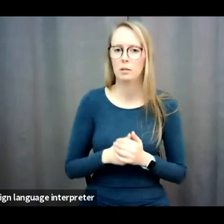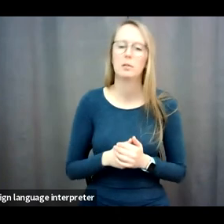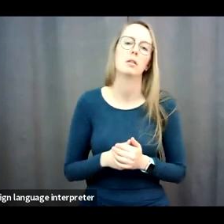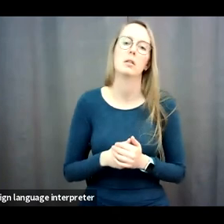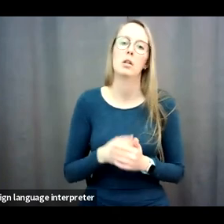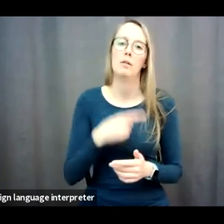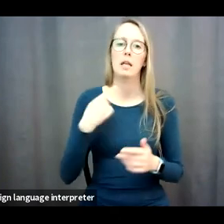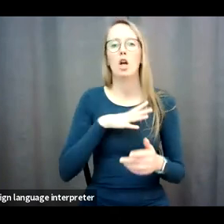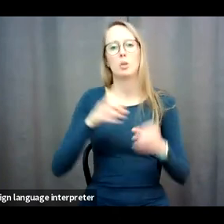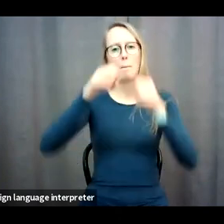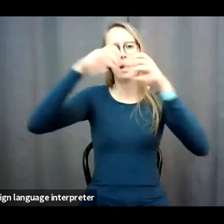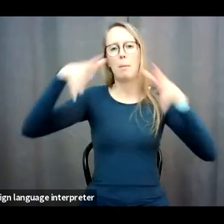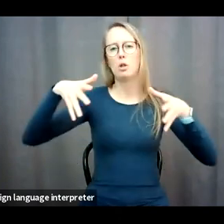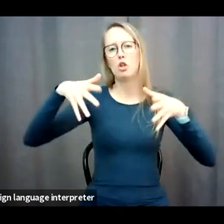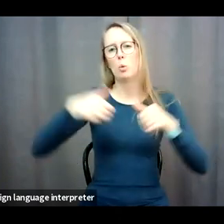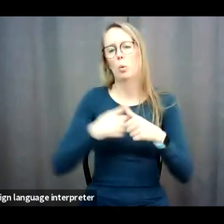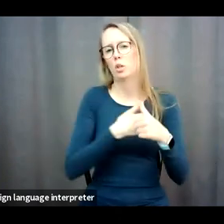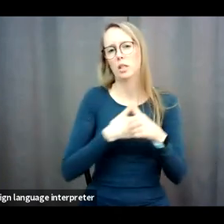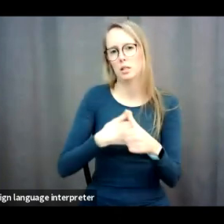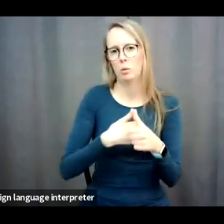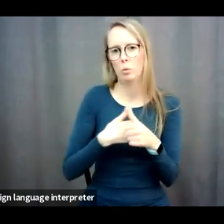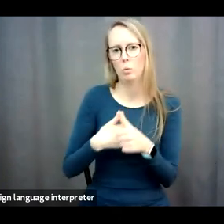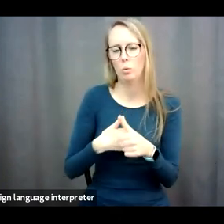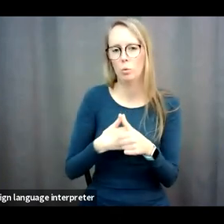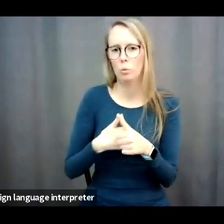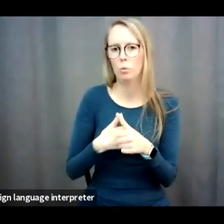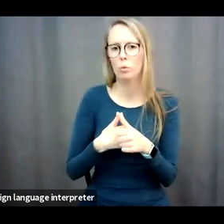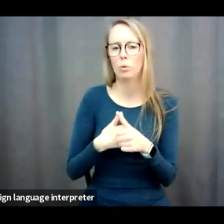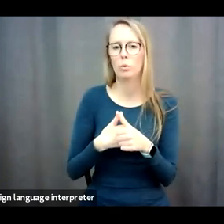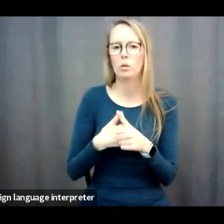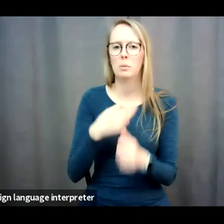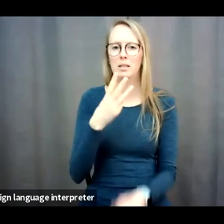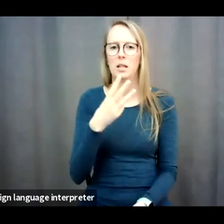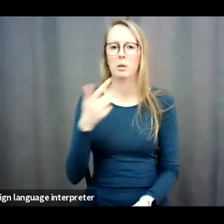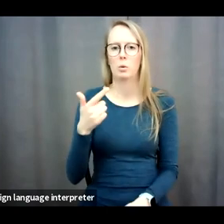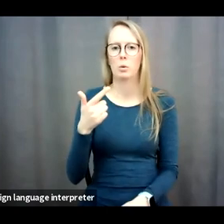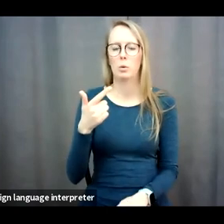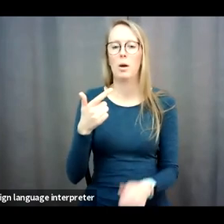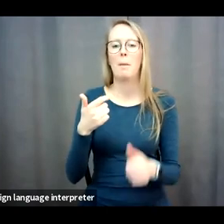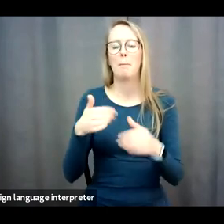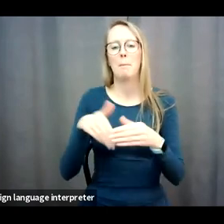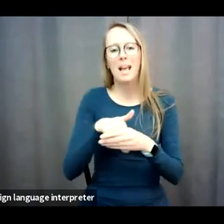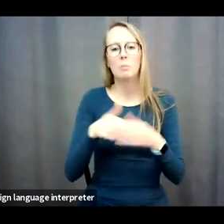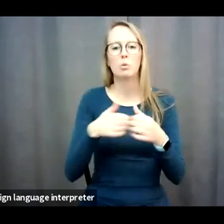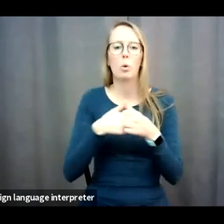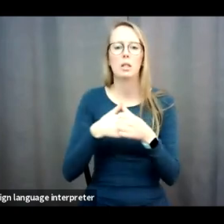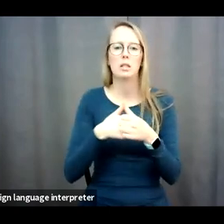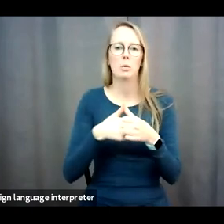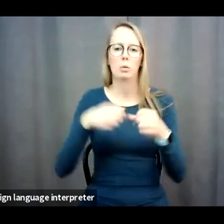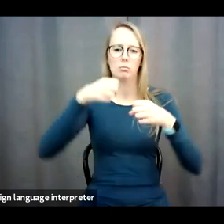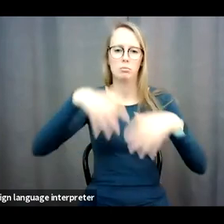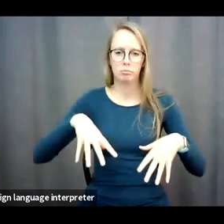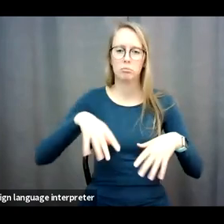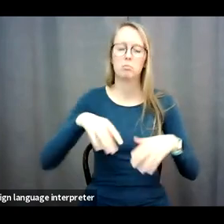umbrella organization with 37 member organizations.